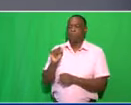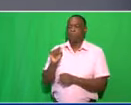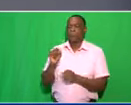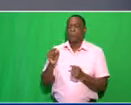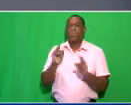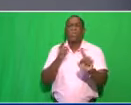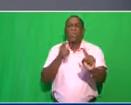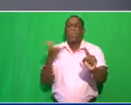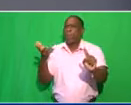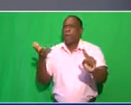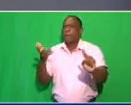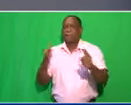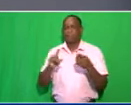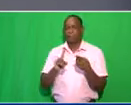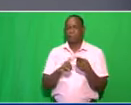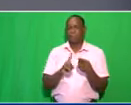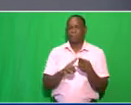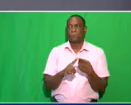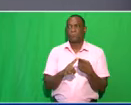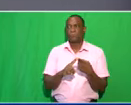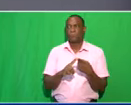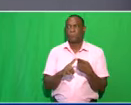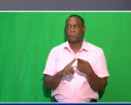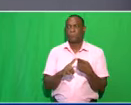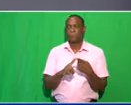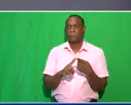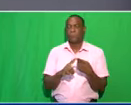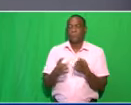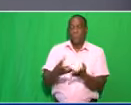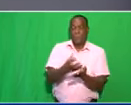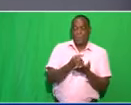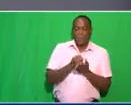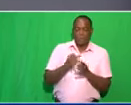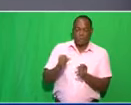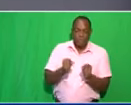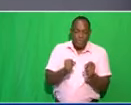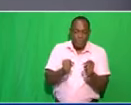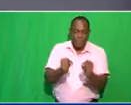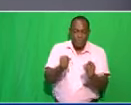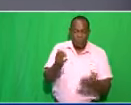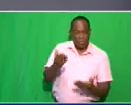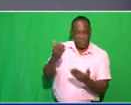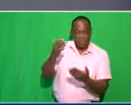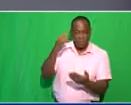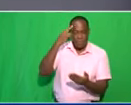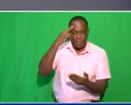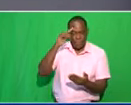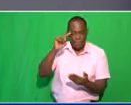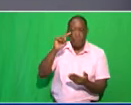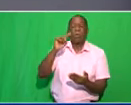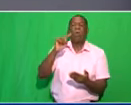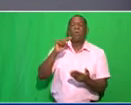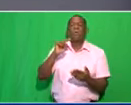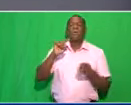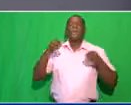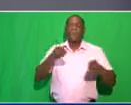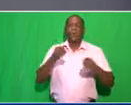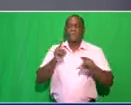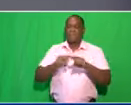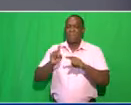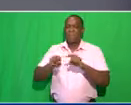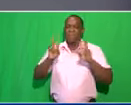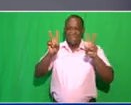1, garner strategies and recommendations for treating with various issues